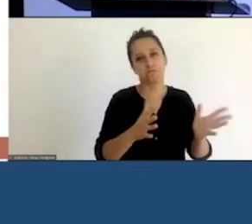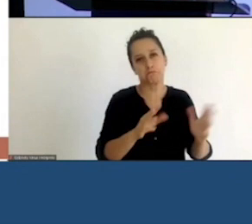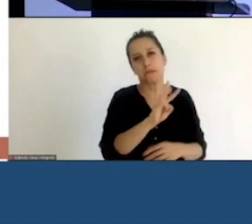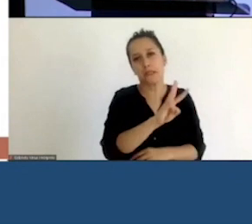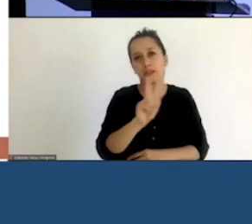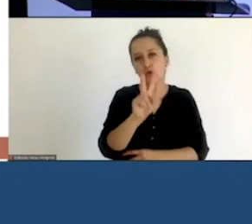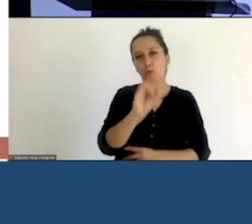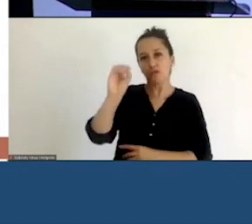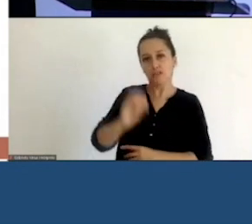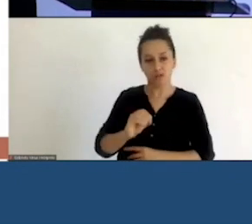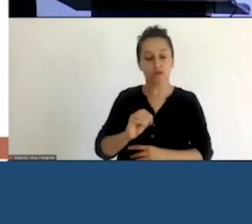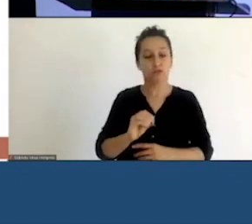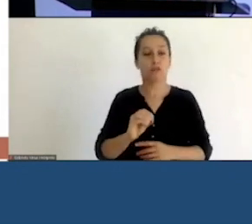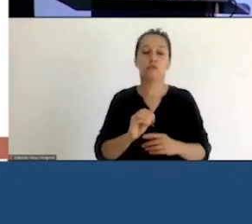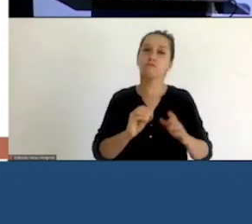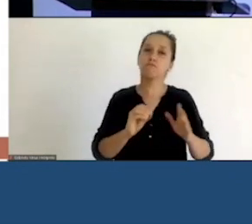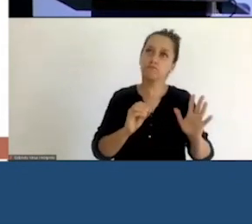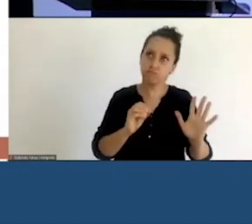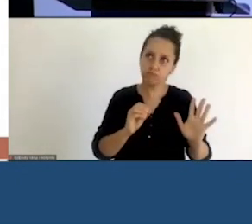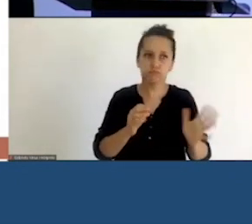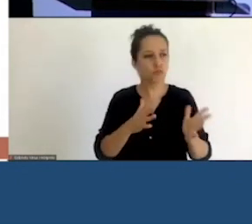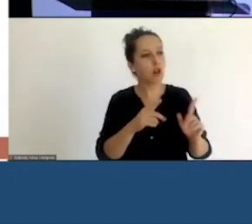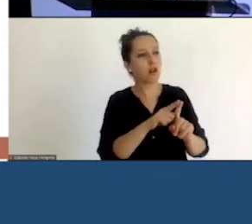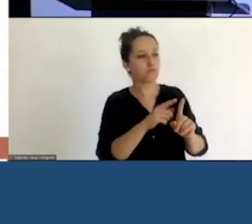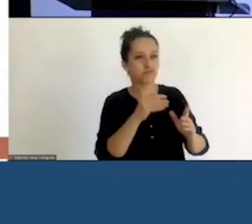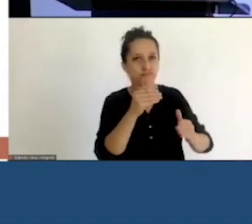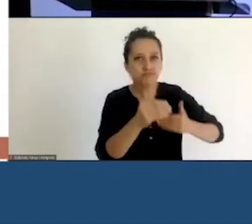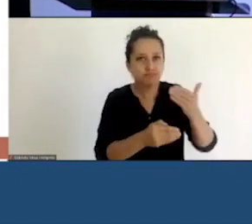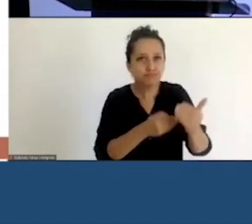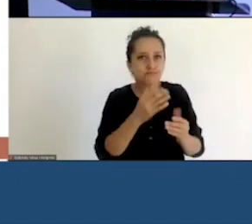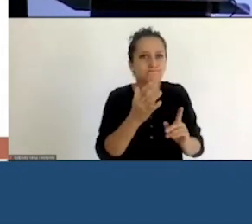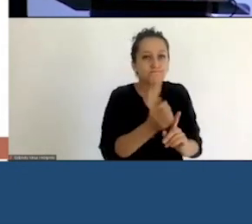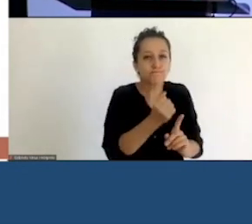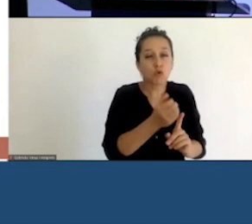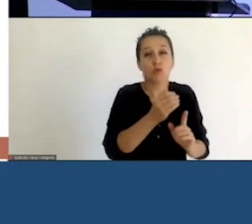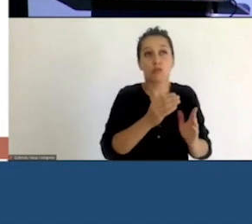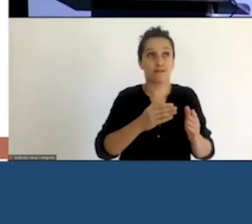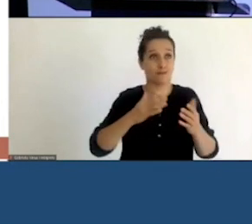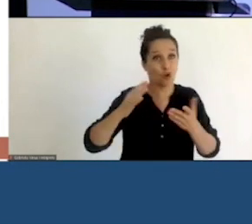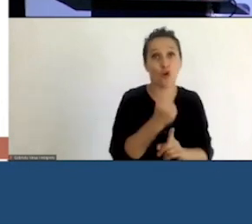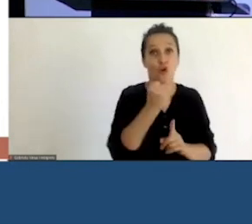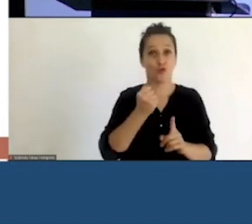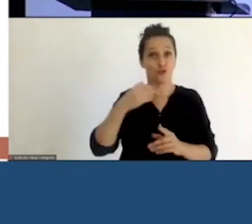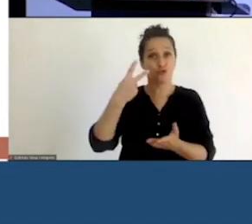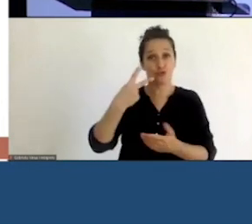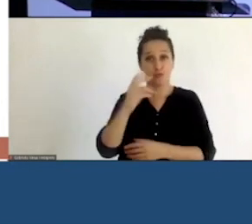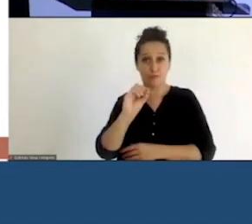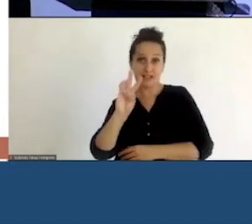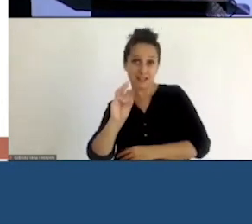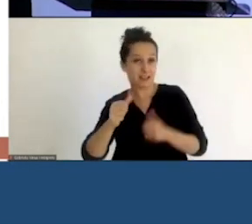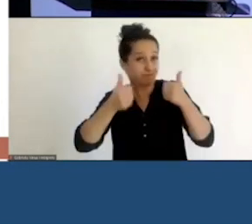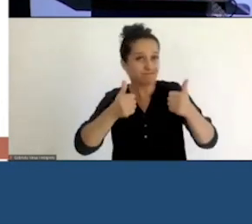only 32% are advancing at a steady pace. At least we're not